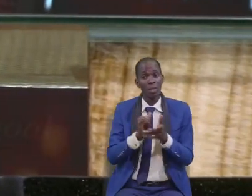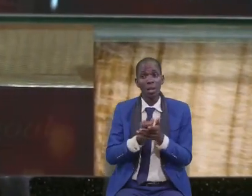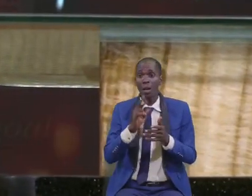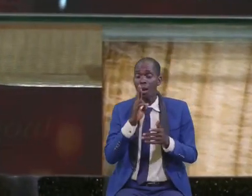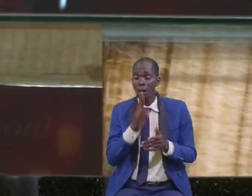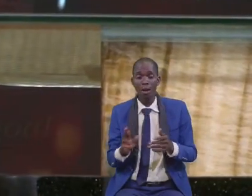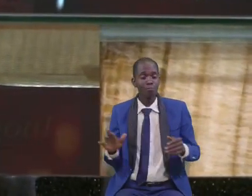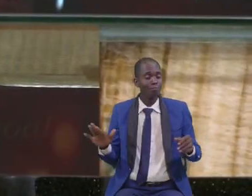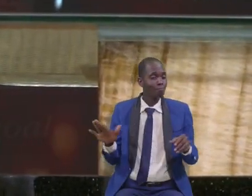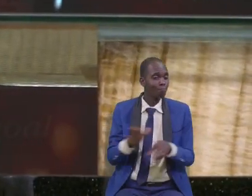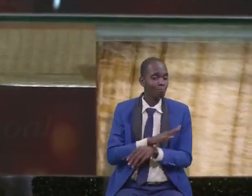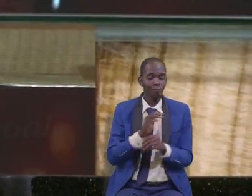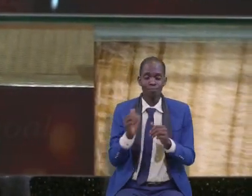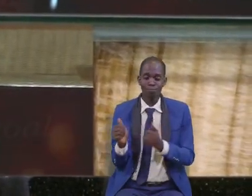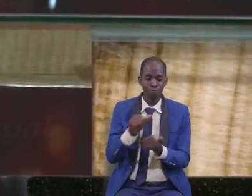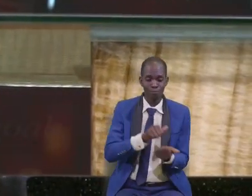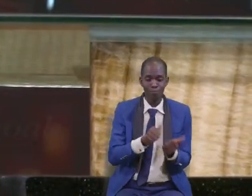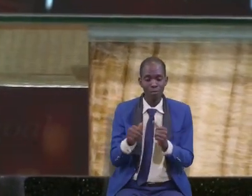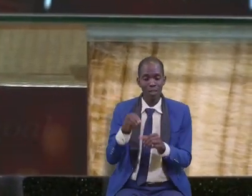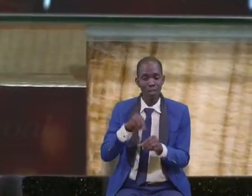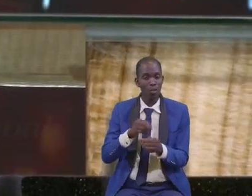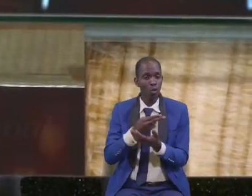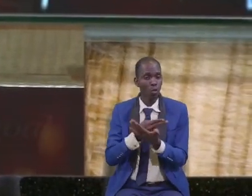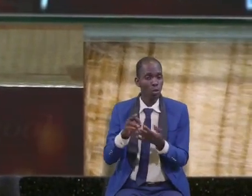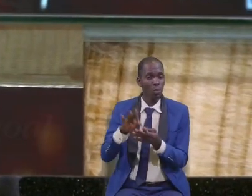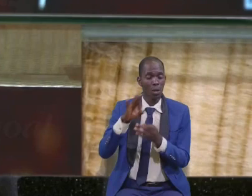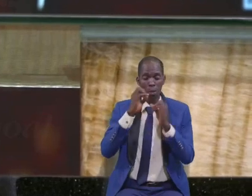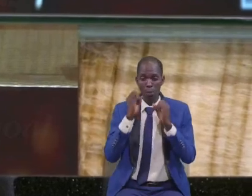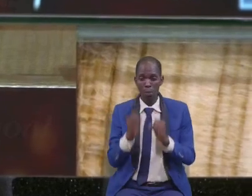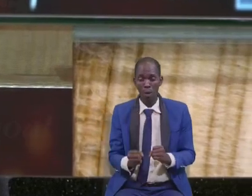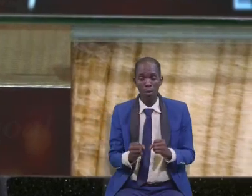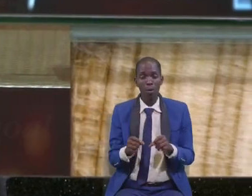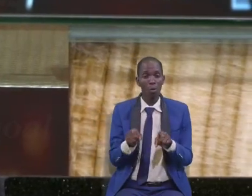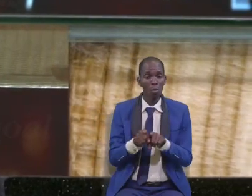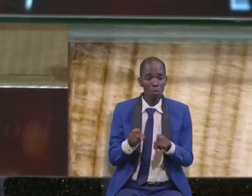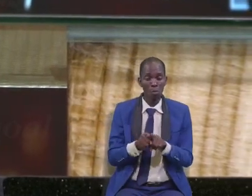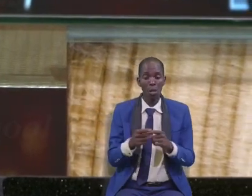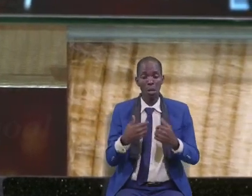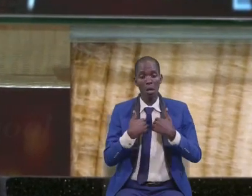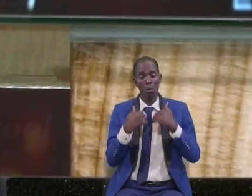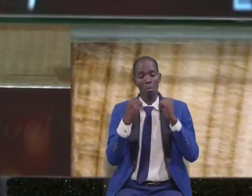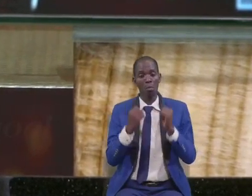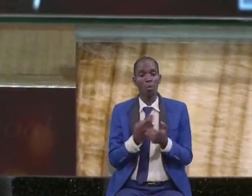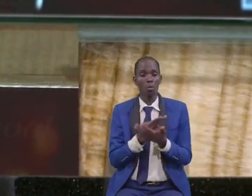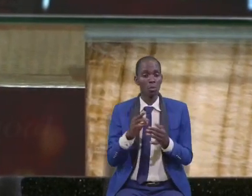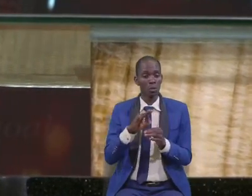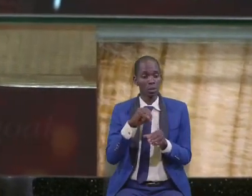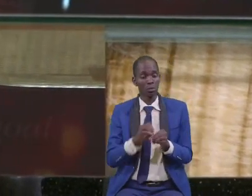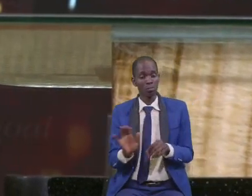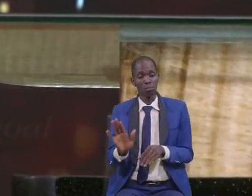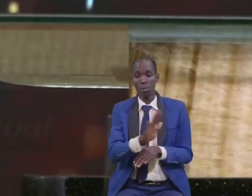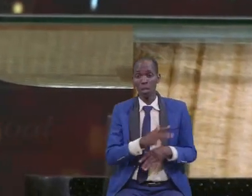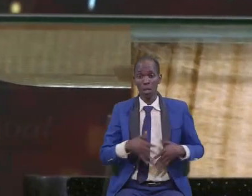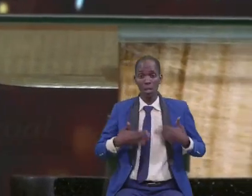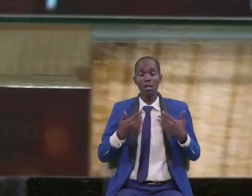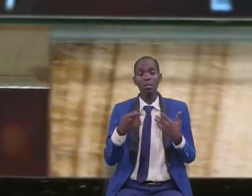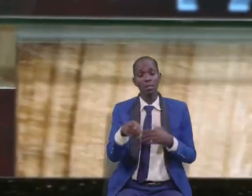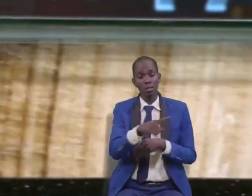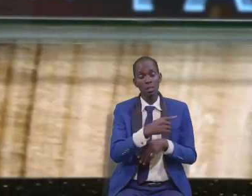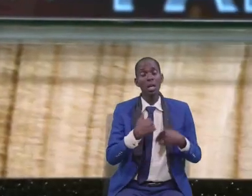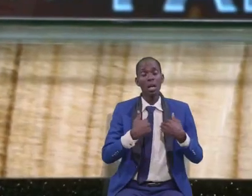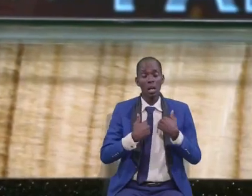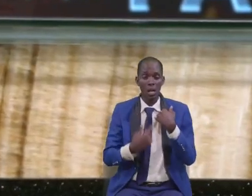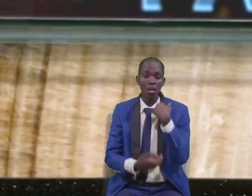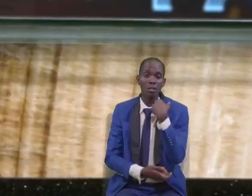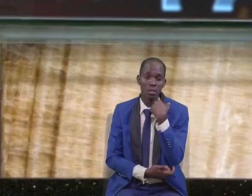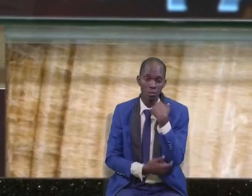and baptized in the Holy Ghost, and they have the power of the Holy Ghost in their lives, they have temptations to